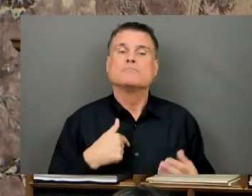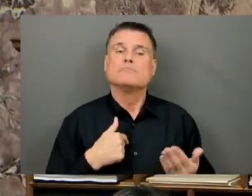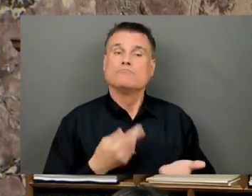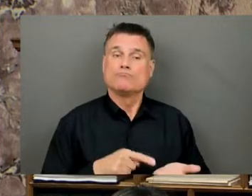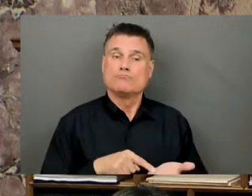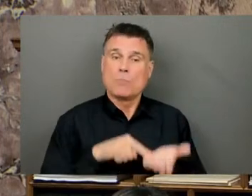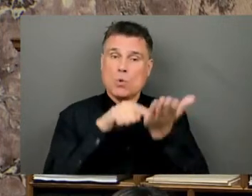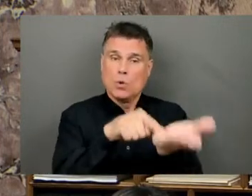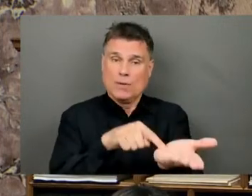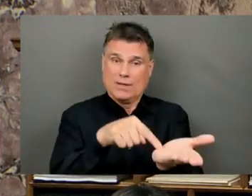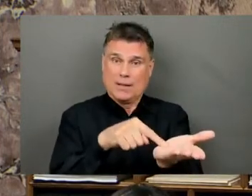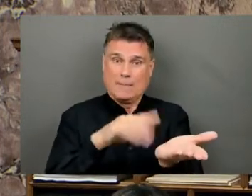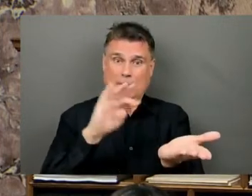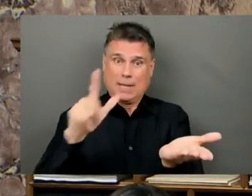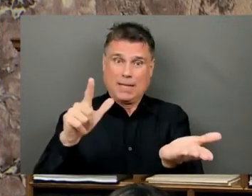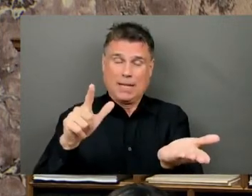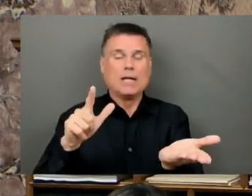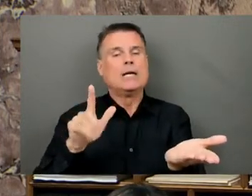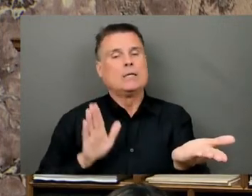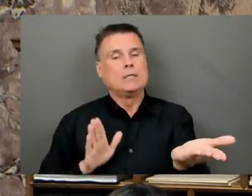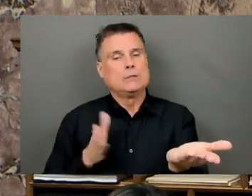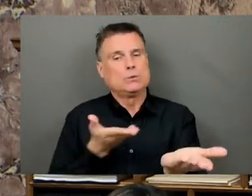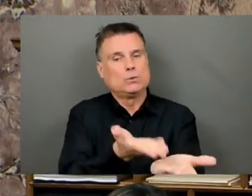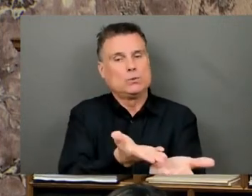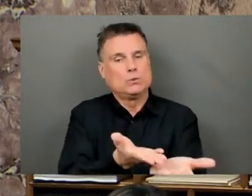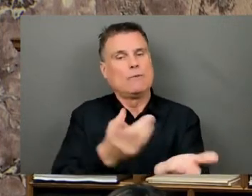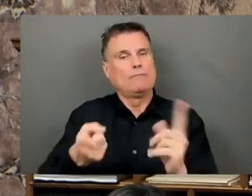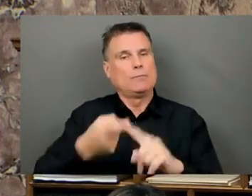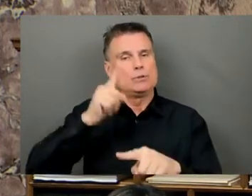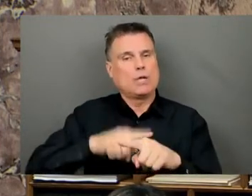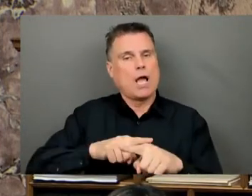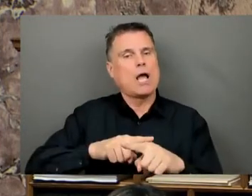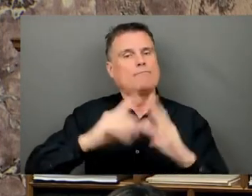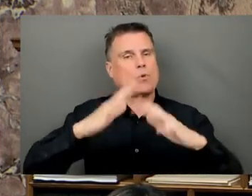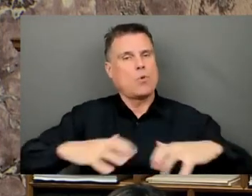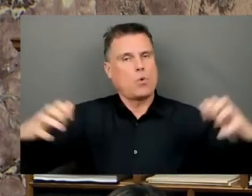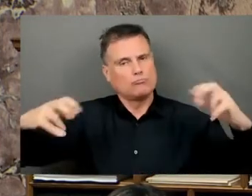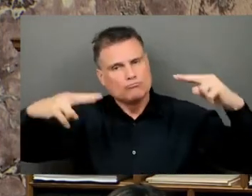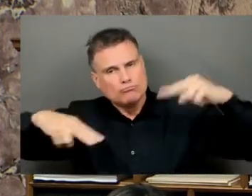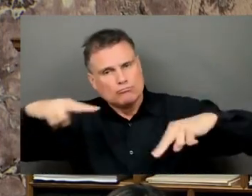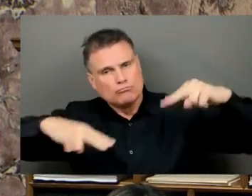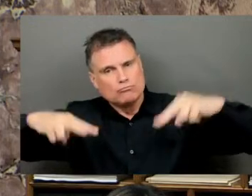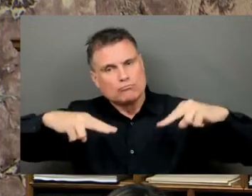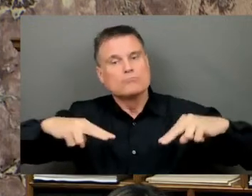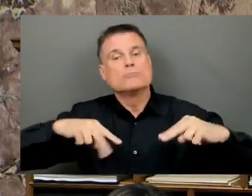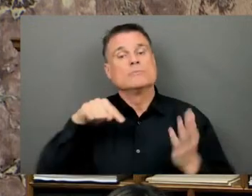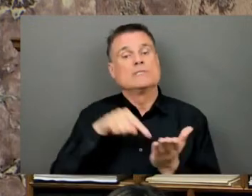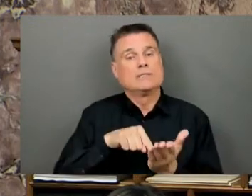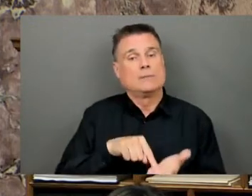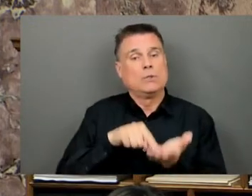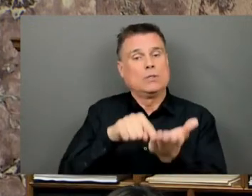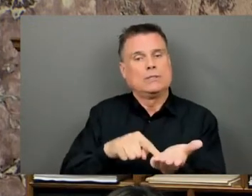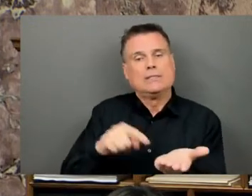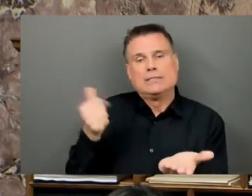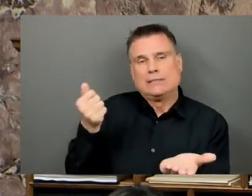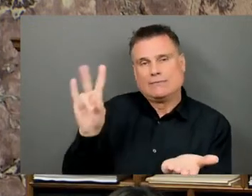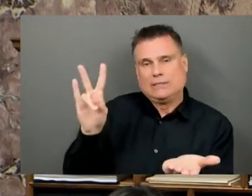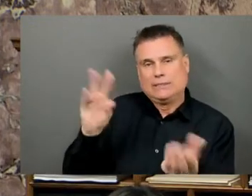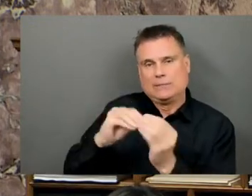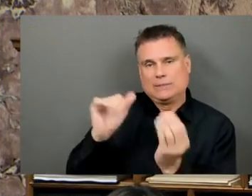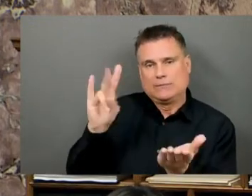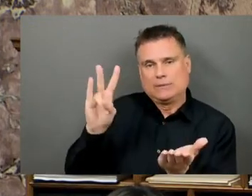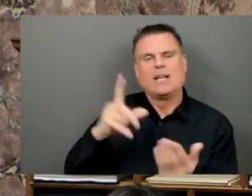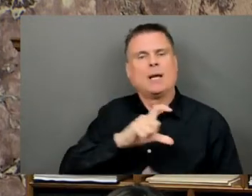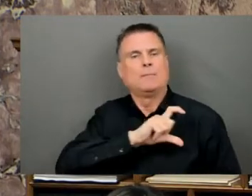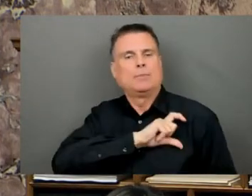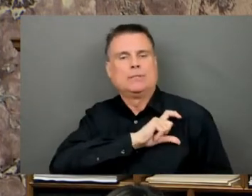now. Honourable Speaker, I'm pleased to introduce Bill 17, the Police Amendment Act 2024. This bill is the